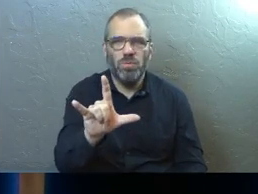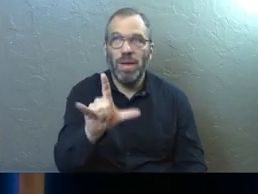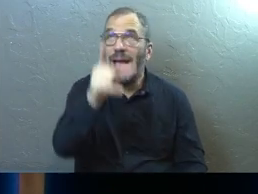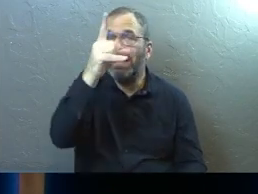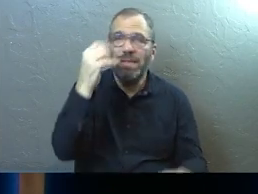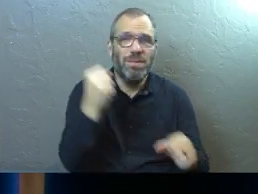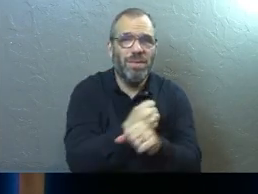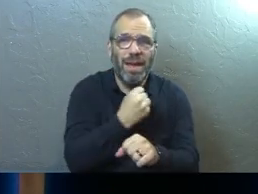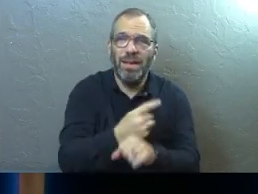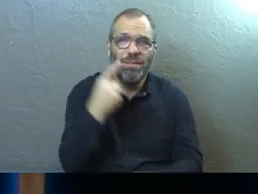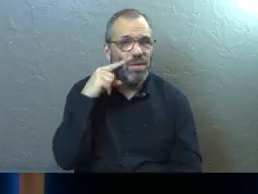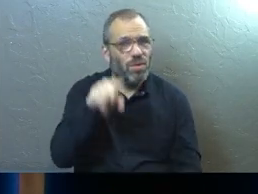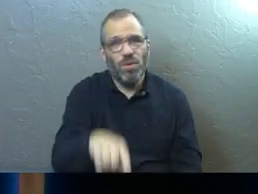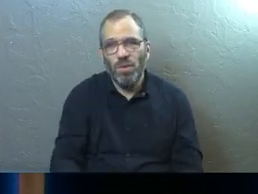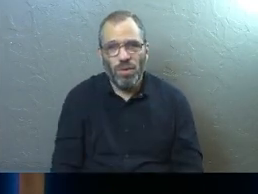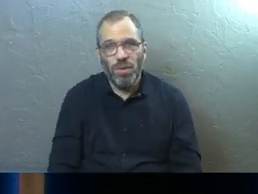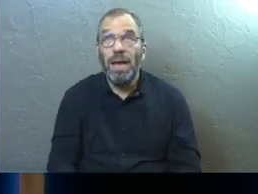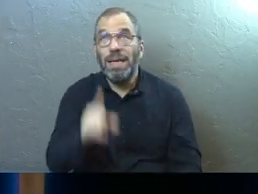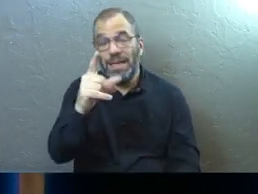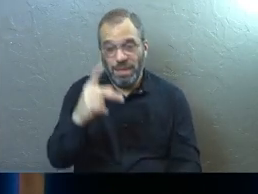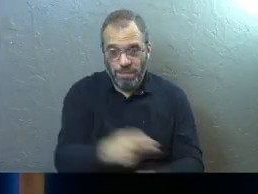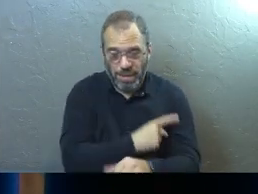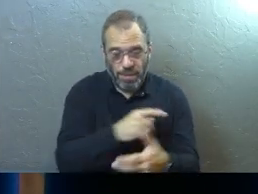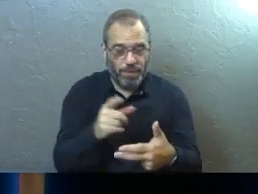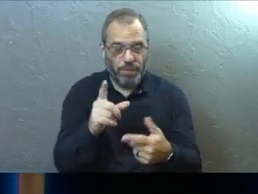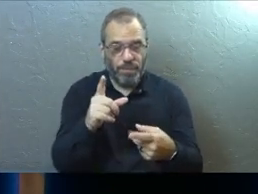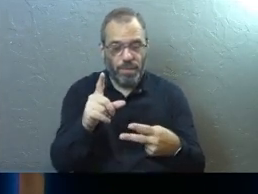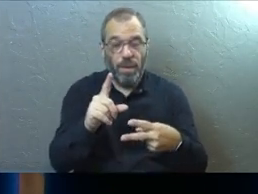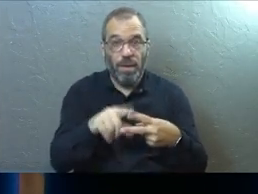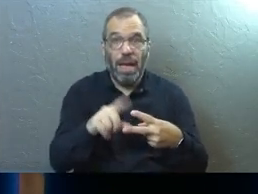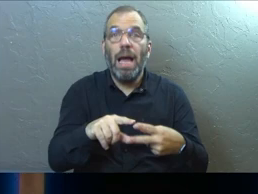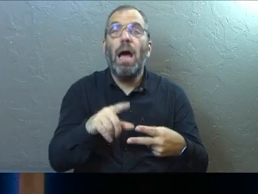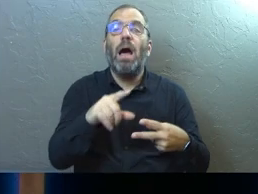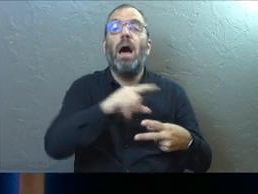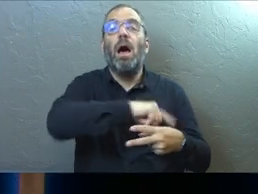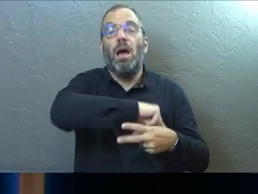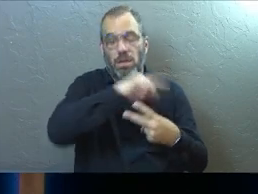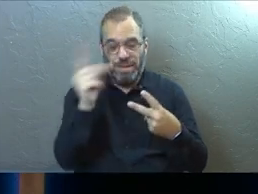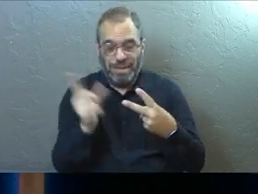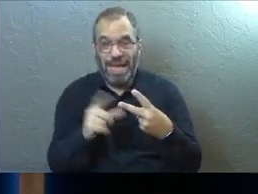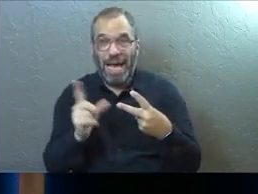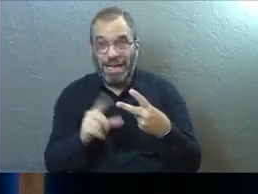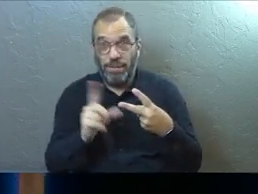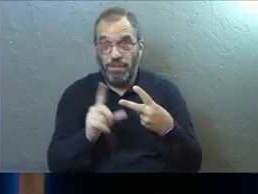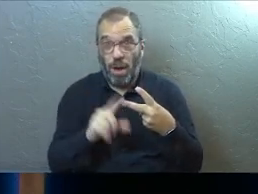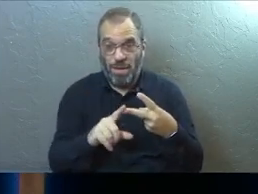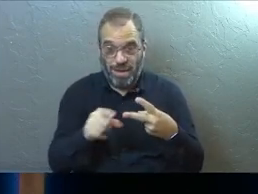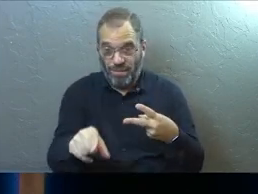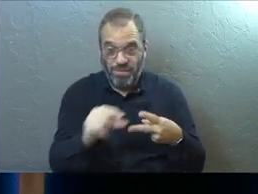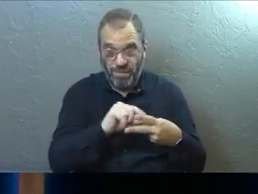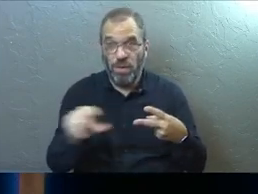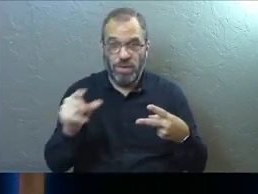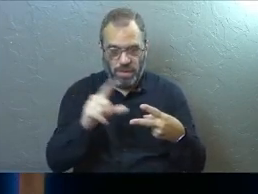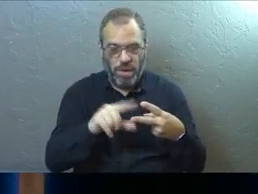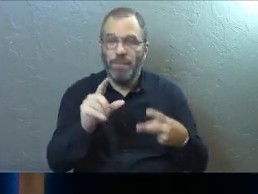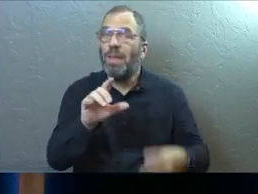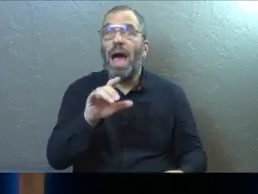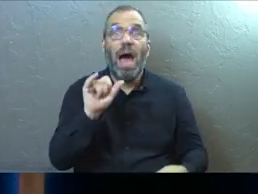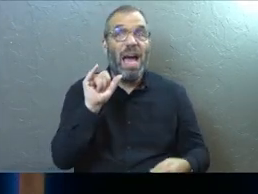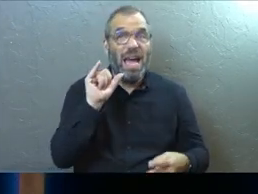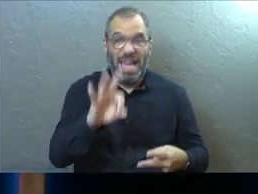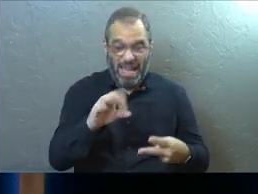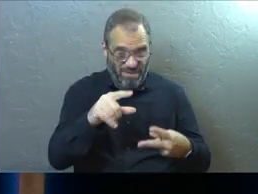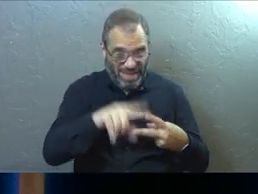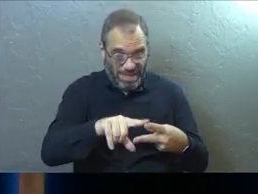he's fighting for you. So he is my shepherd, number one. And that leads us into number two, the second part of this phrase. Because if all